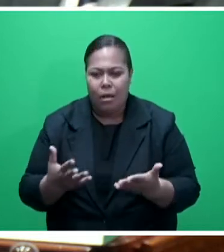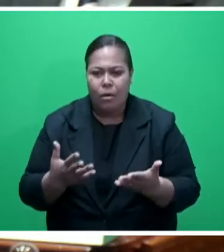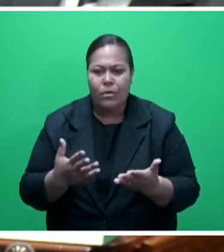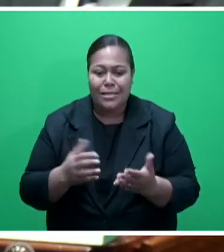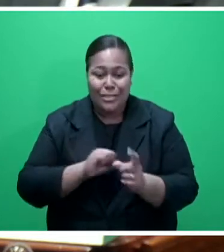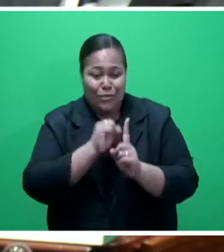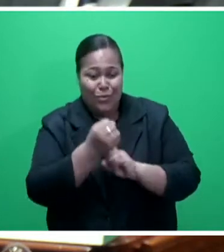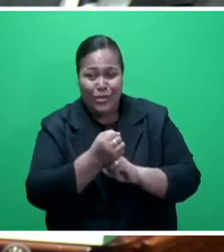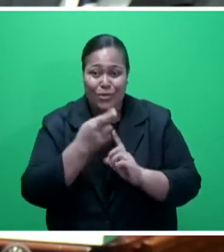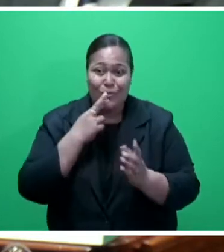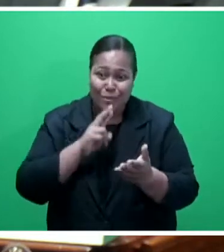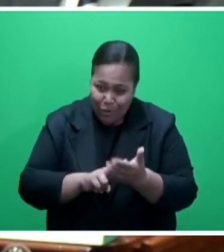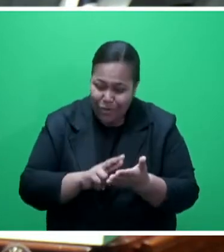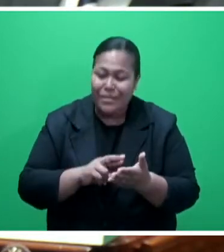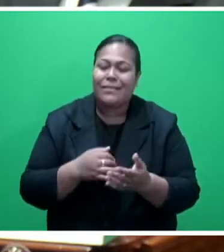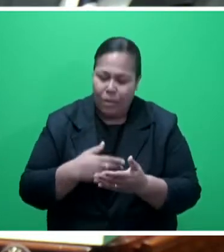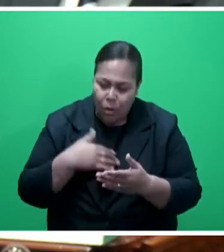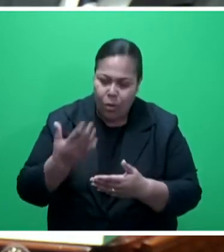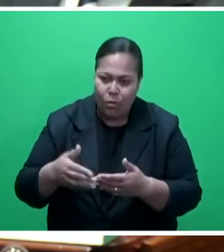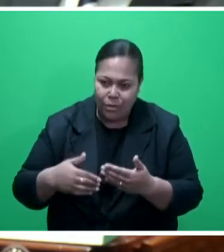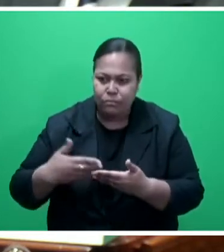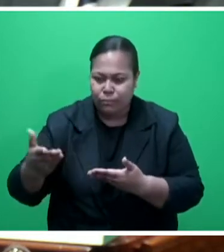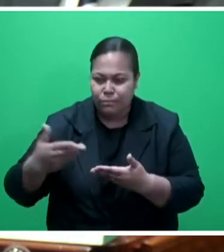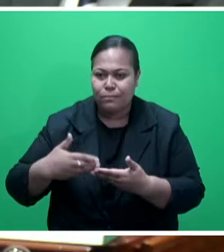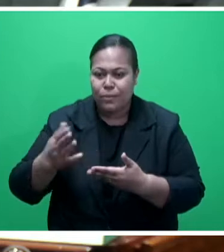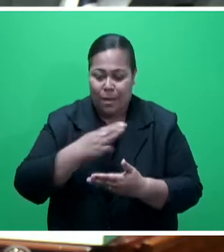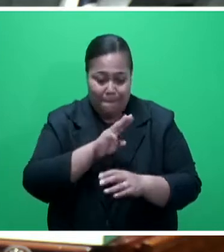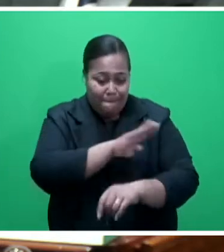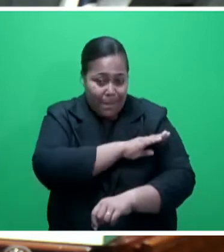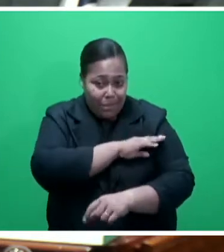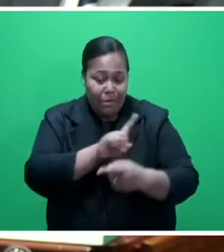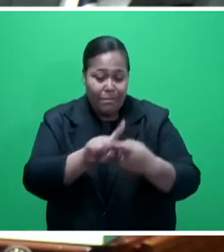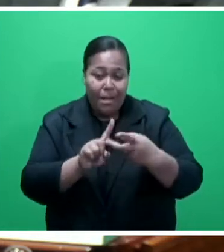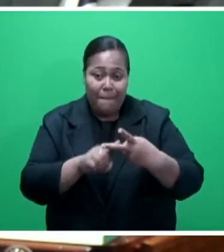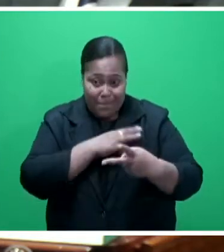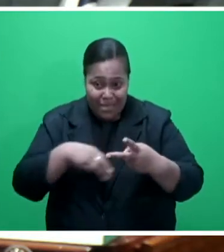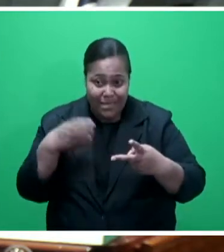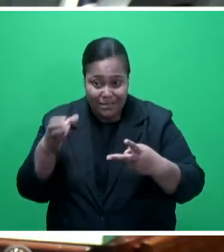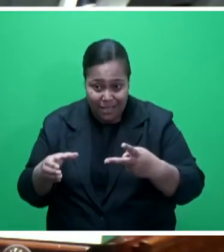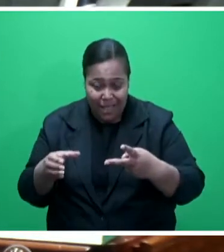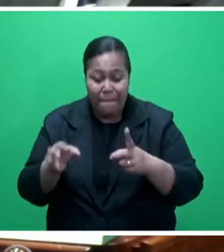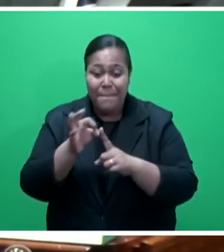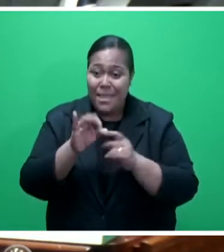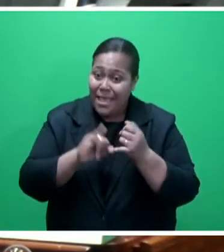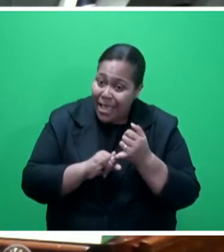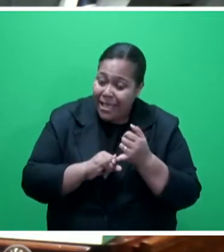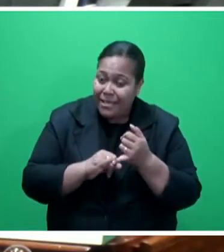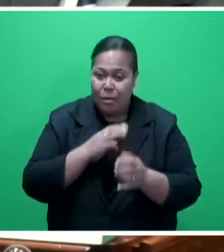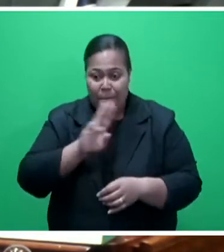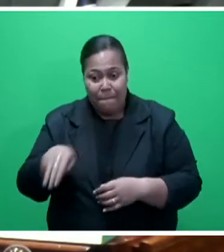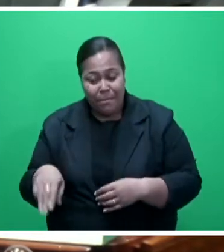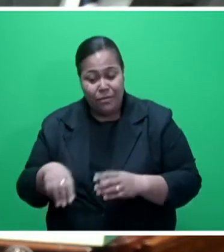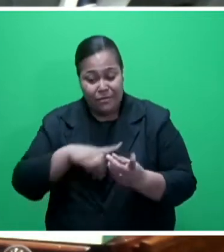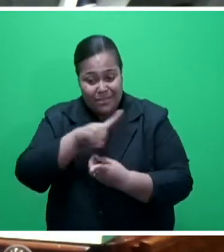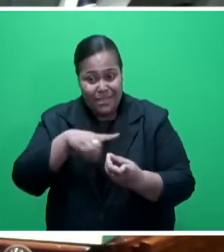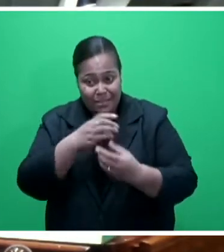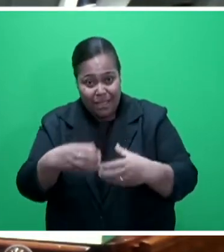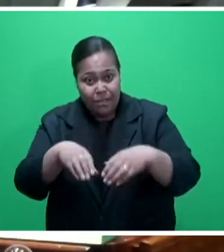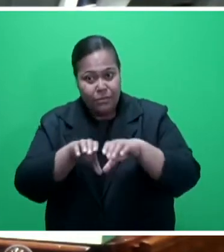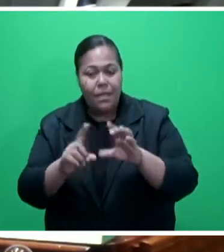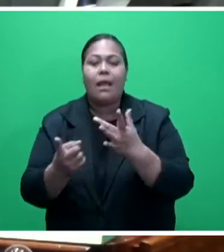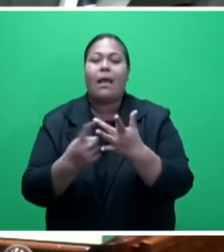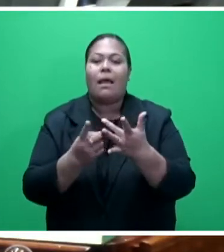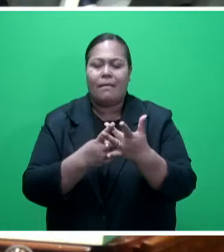key coordination issues to the Honourable Prime Minister, ministers, permanent secretaries who are members of the Disaster Council and other